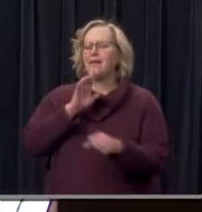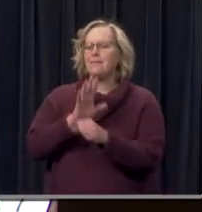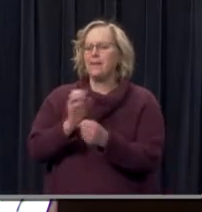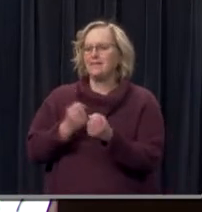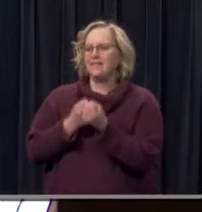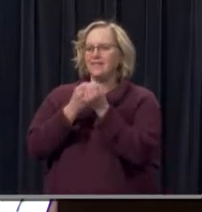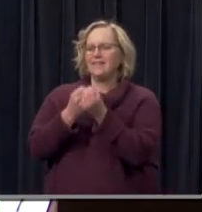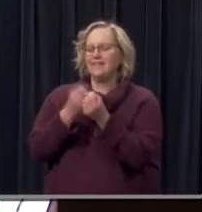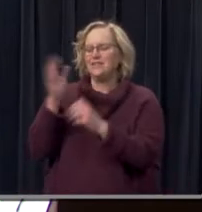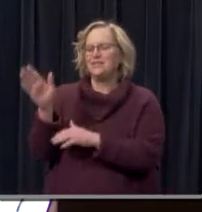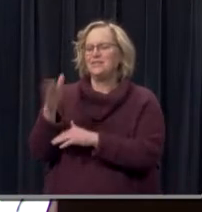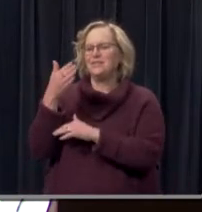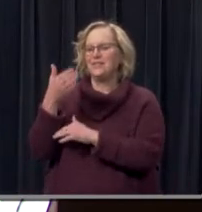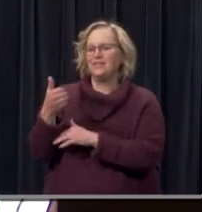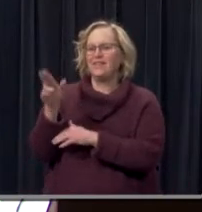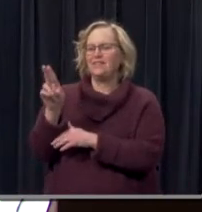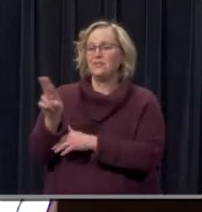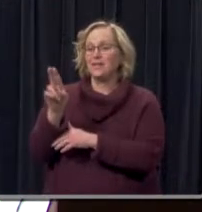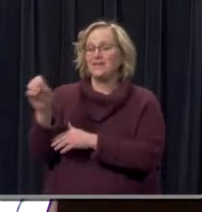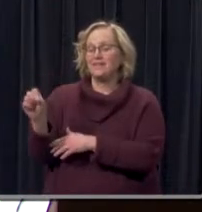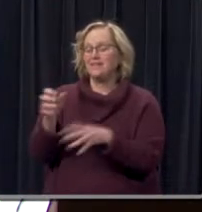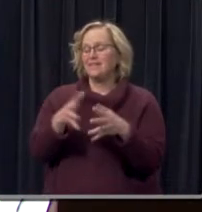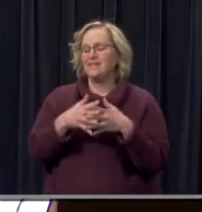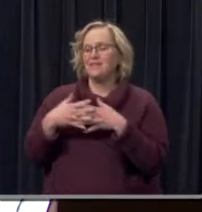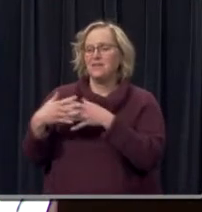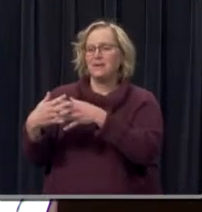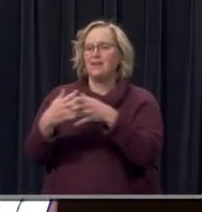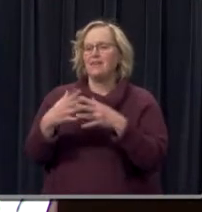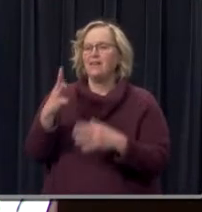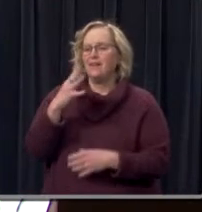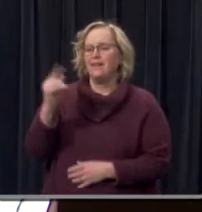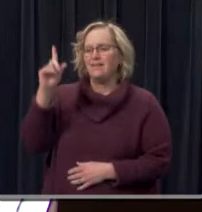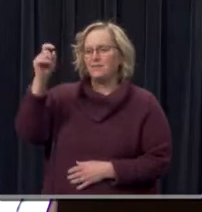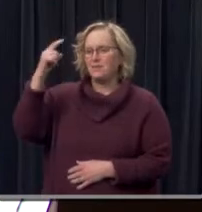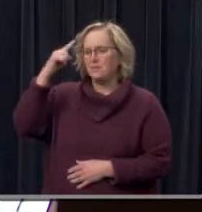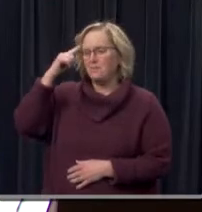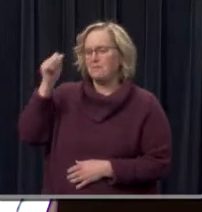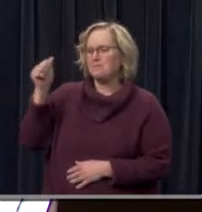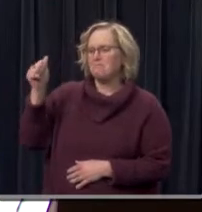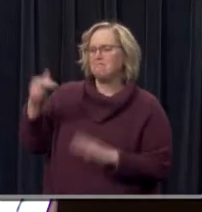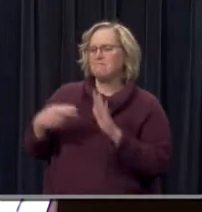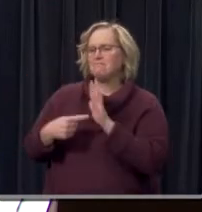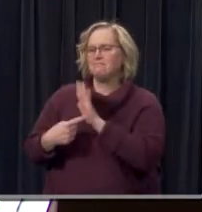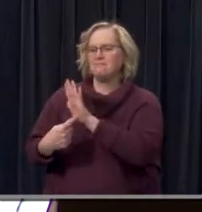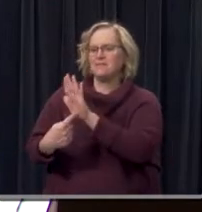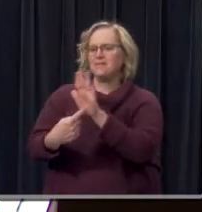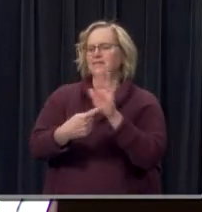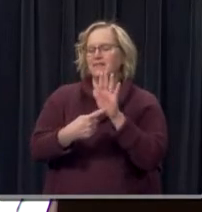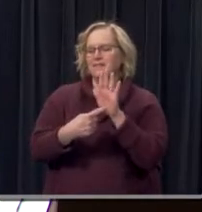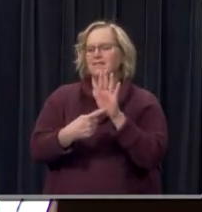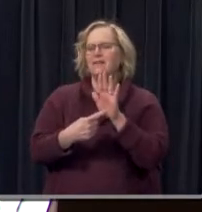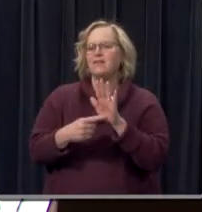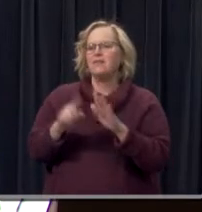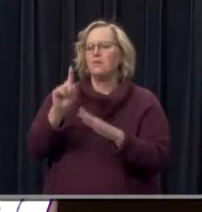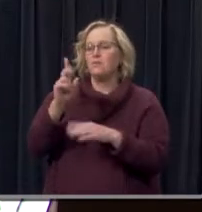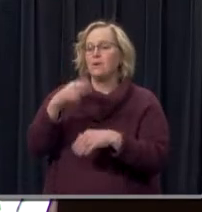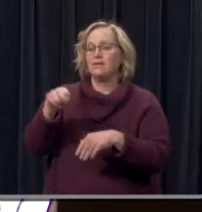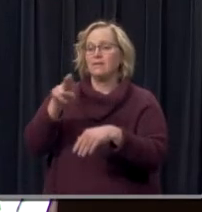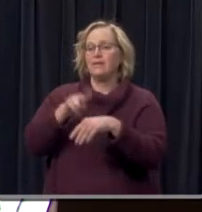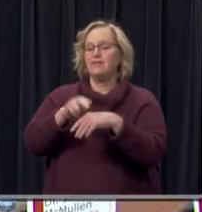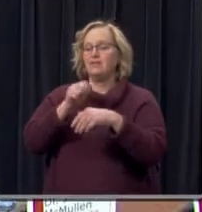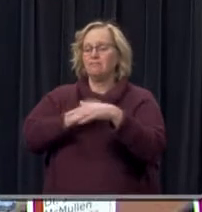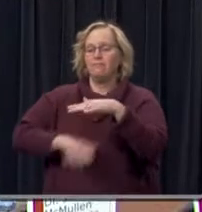To the flag of the United States of America and to the republic for which it stands,